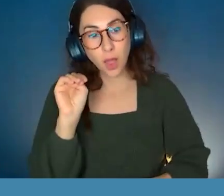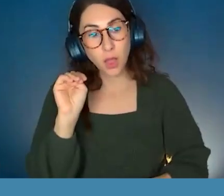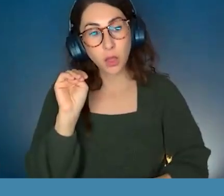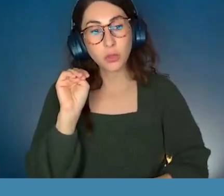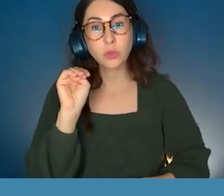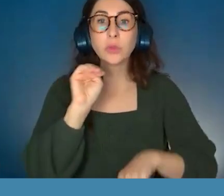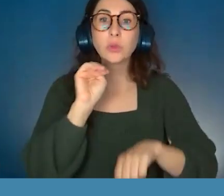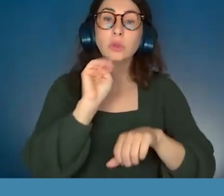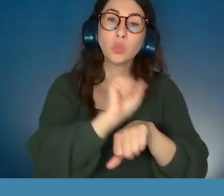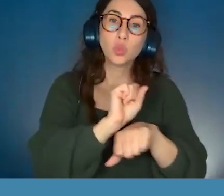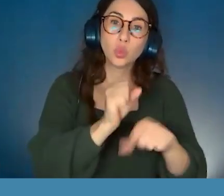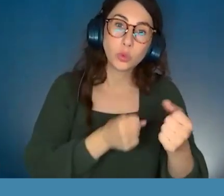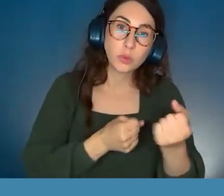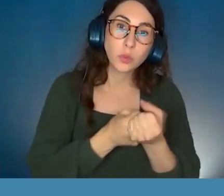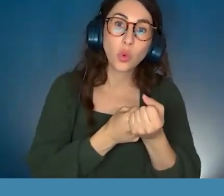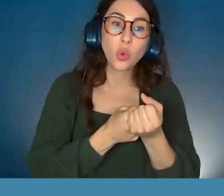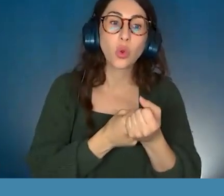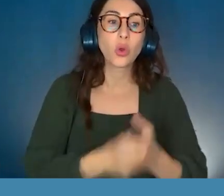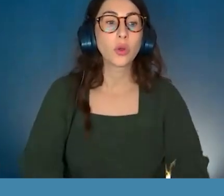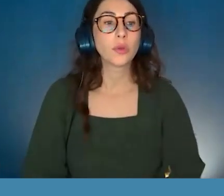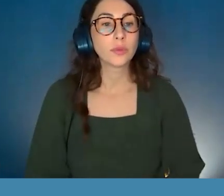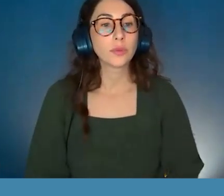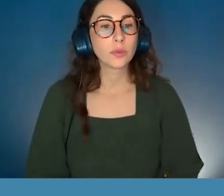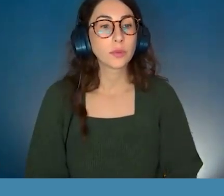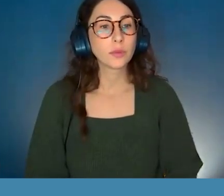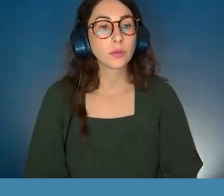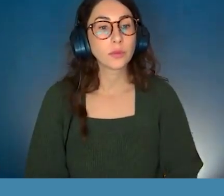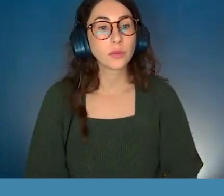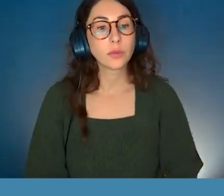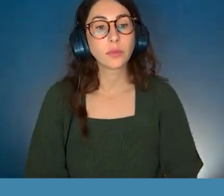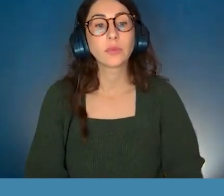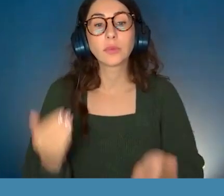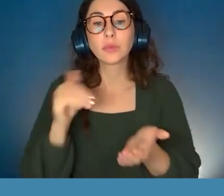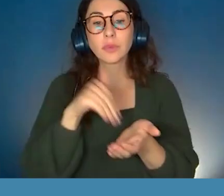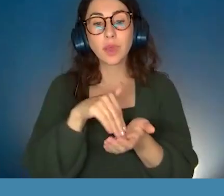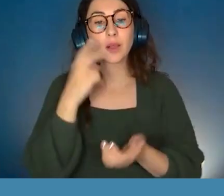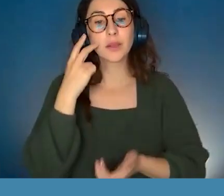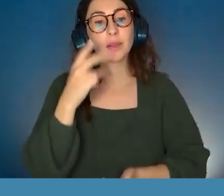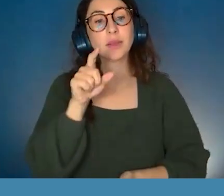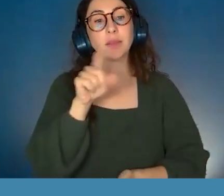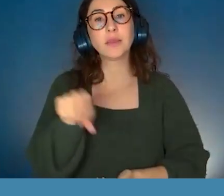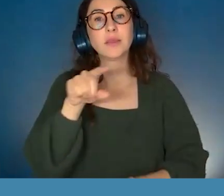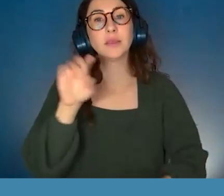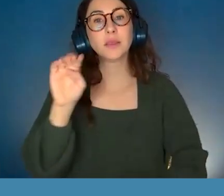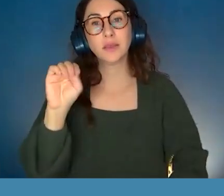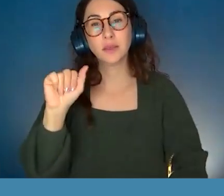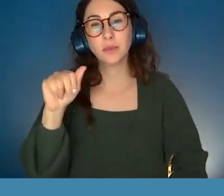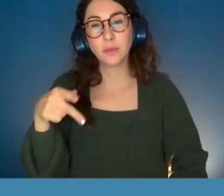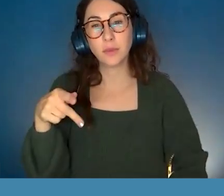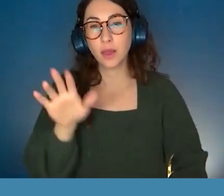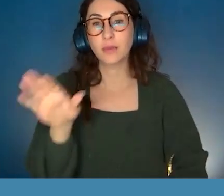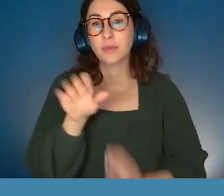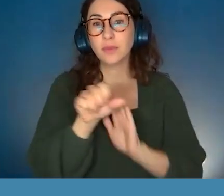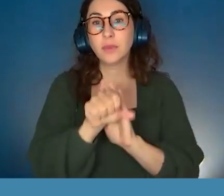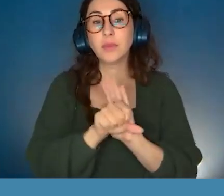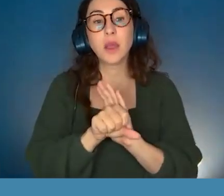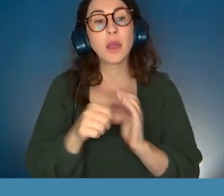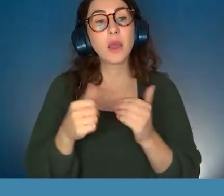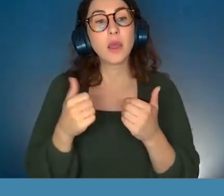supports. And again, when we're looking at the map for CSCs throughout the state, there is